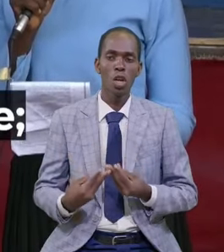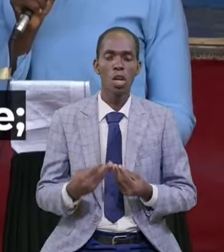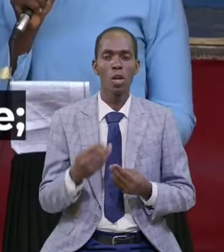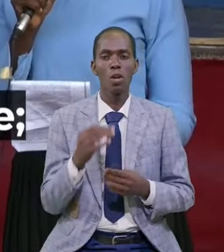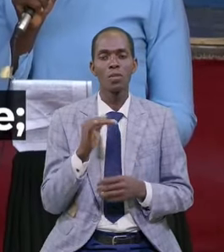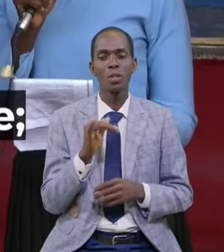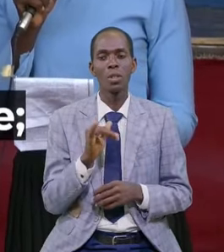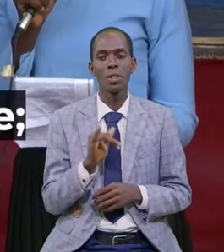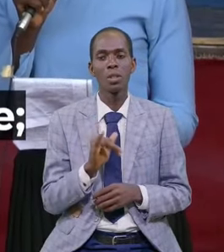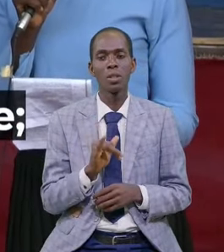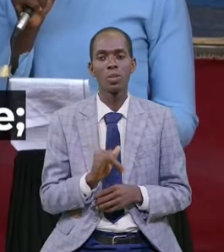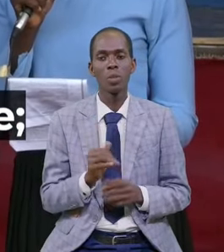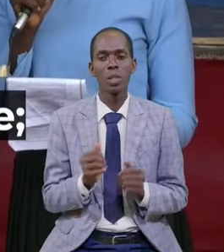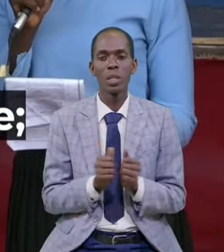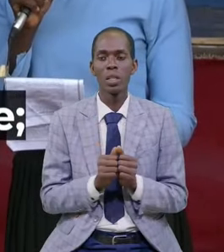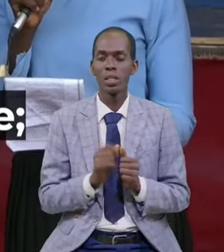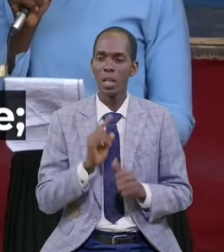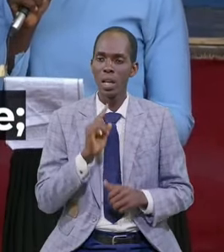glory